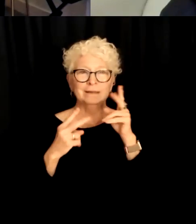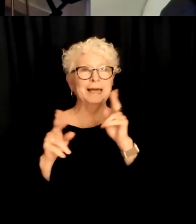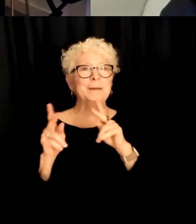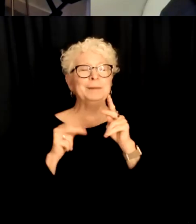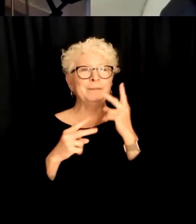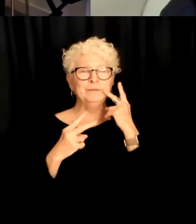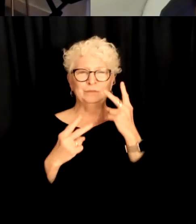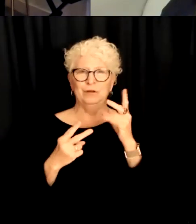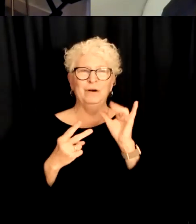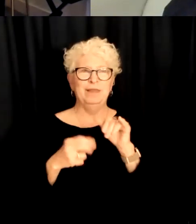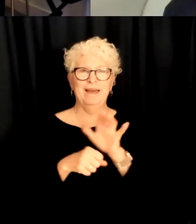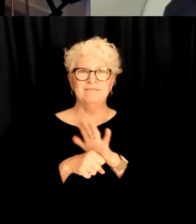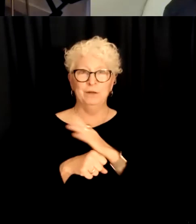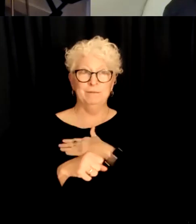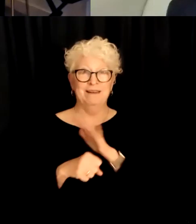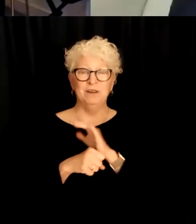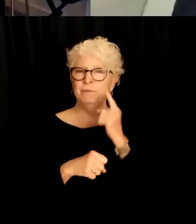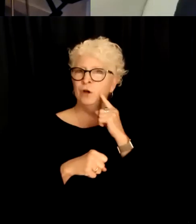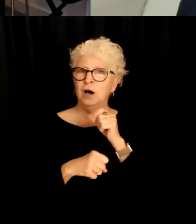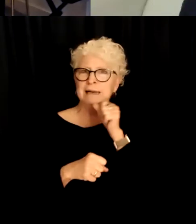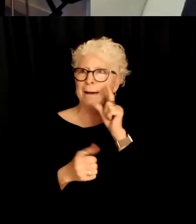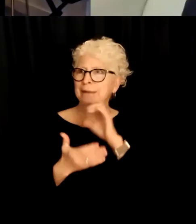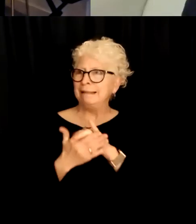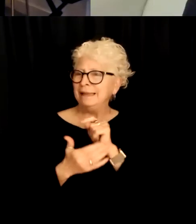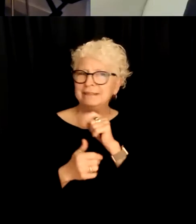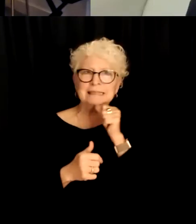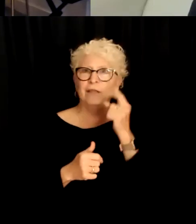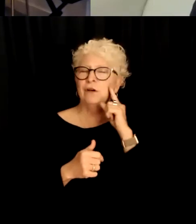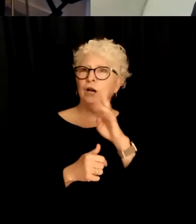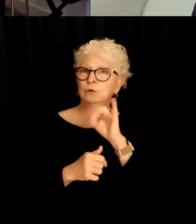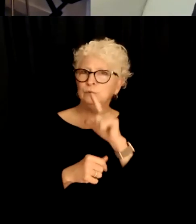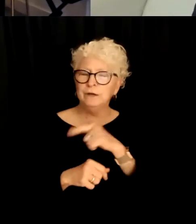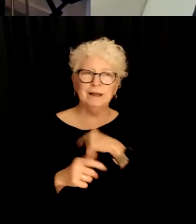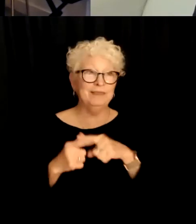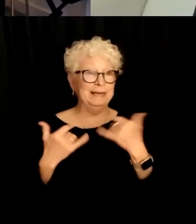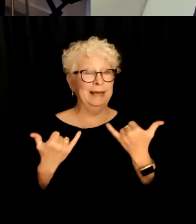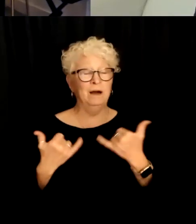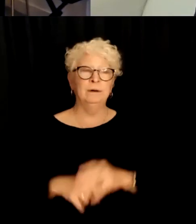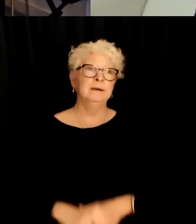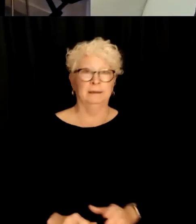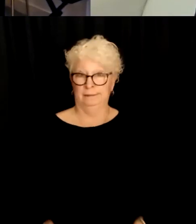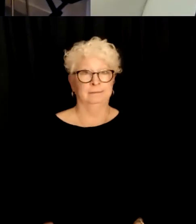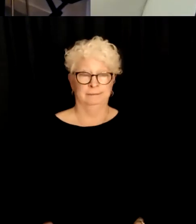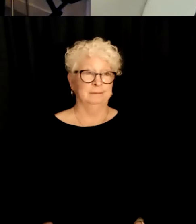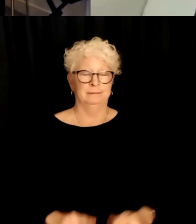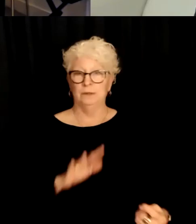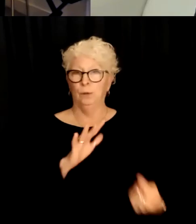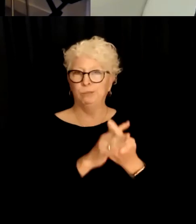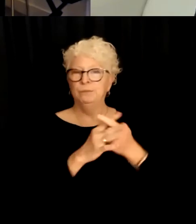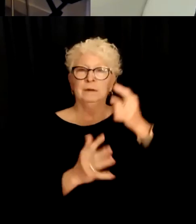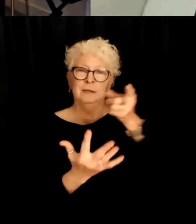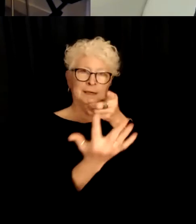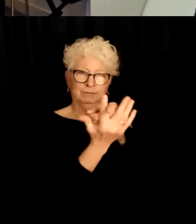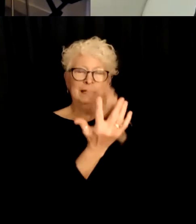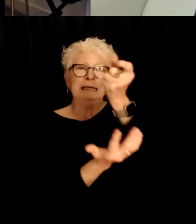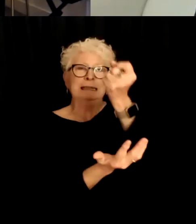rabbit hole and he was like, oh my gosh, I was very wrong about a lot of things. I'm really curious about this now. And he was working, trying to work